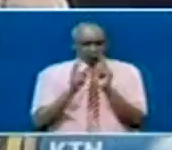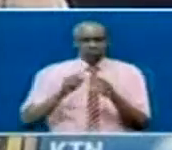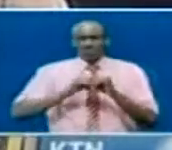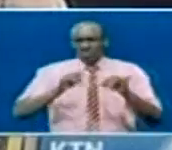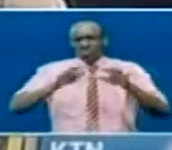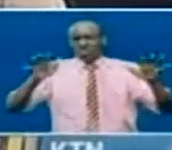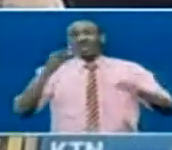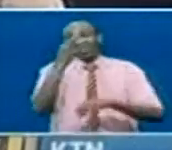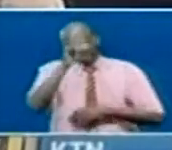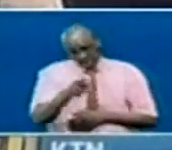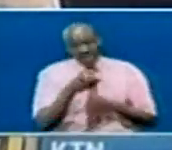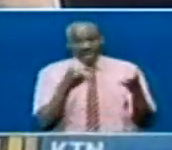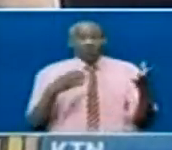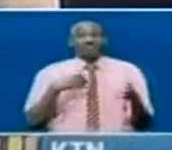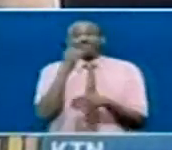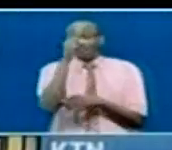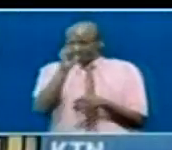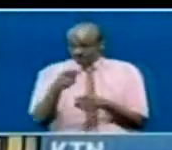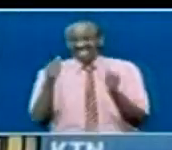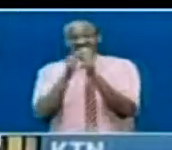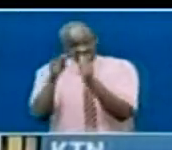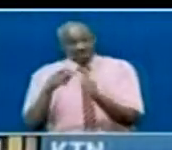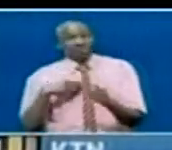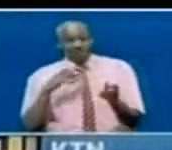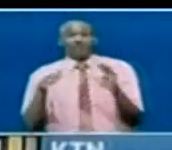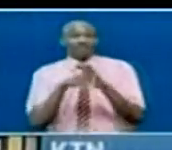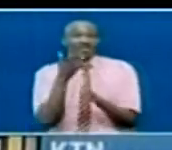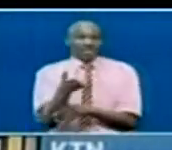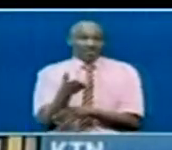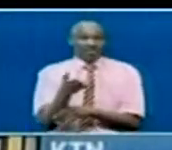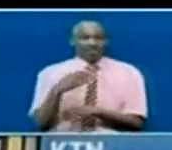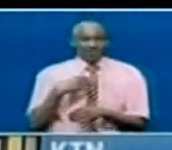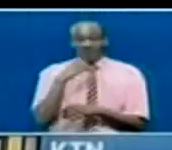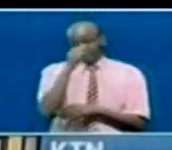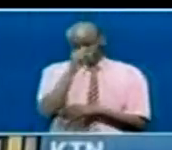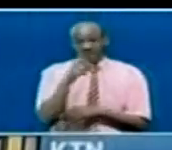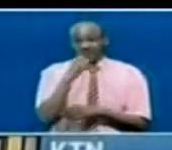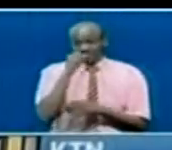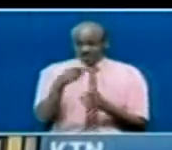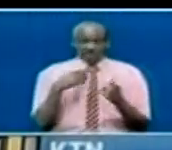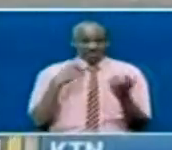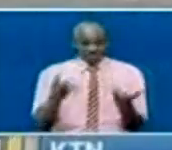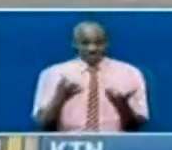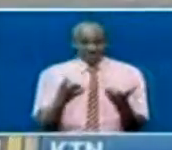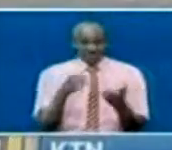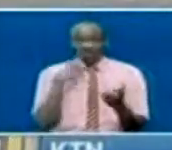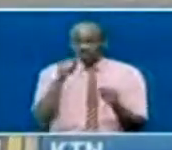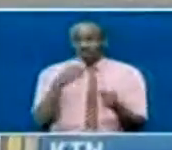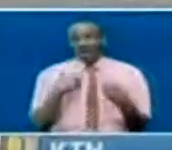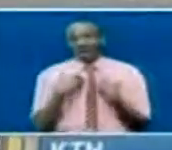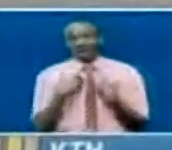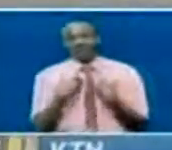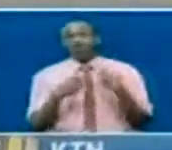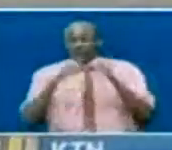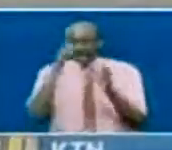current 3,000 to about 5,000 to 10,000. Over 500,000 Kenya shillings will be up for grabs, and both the elite as well as the local